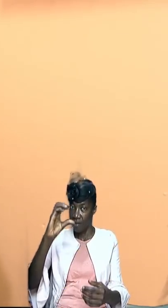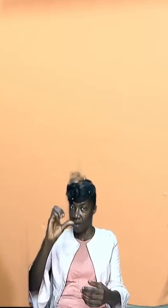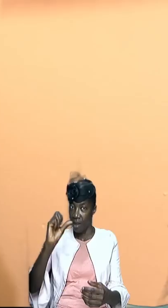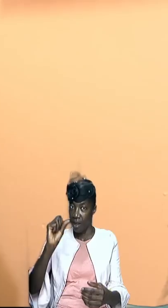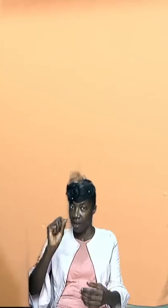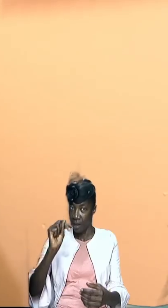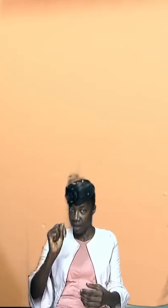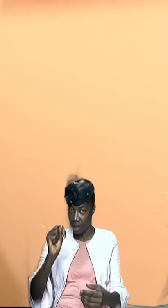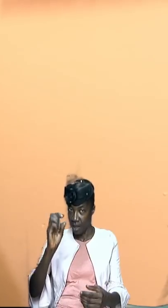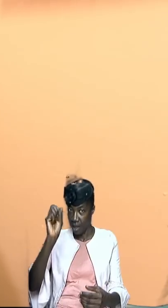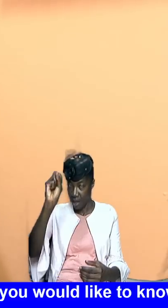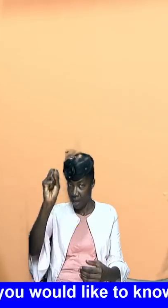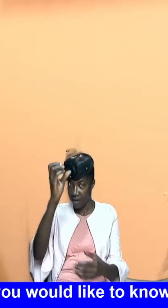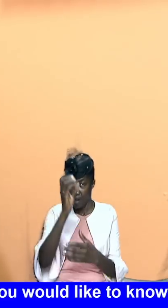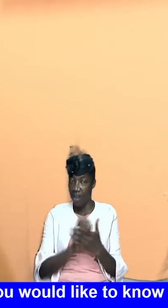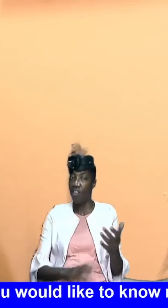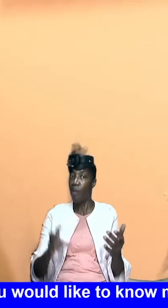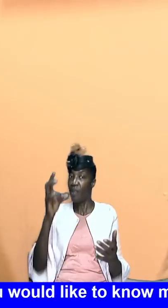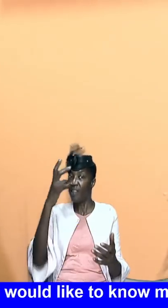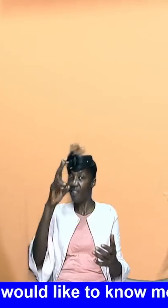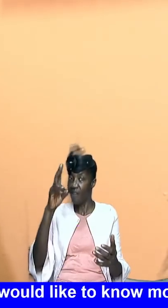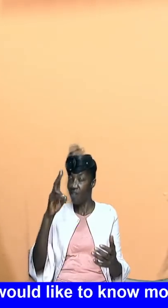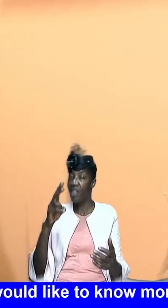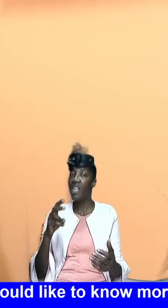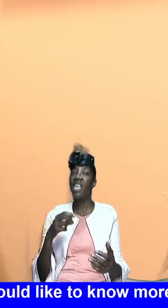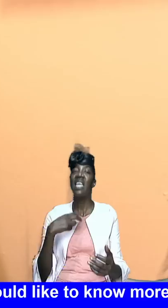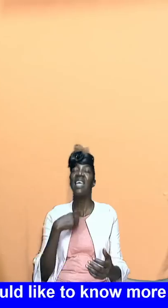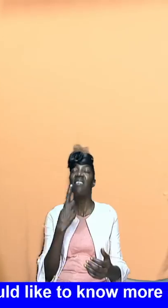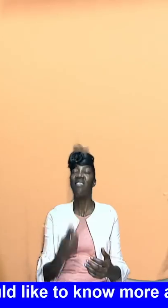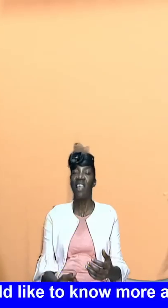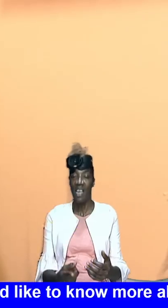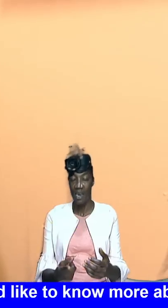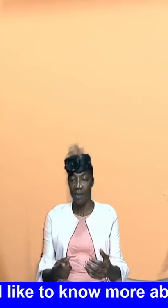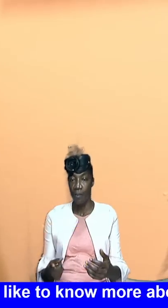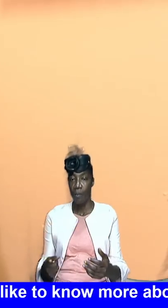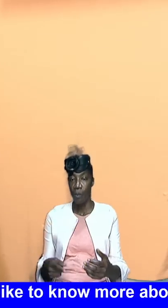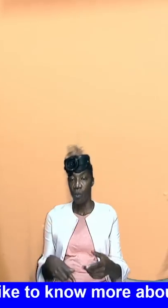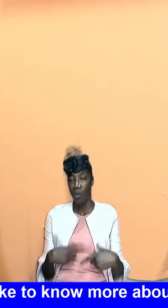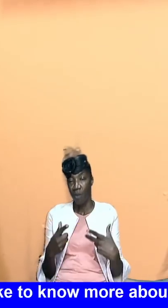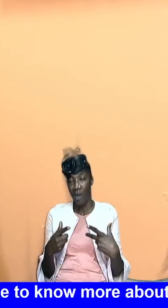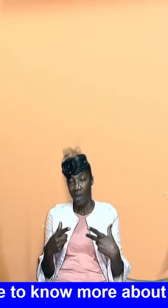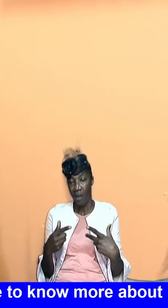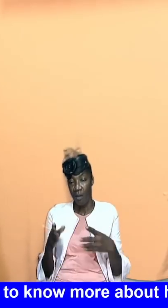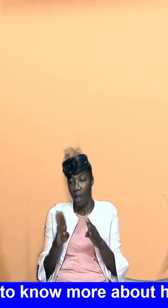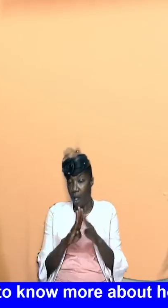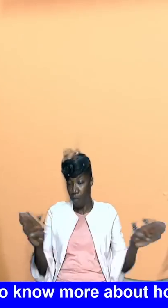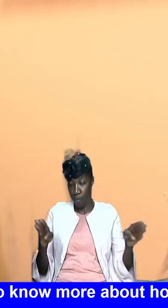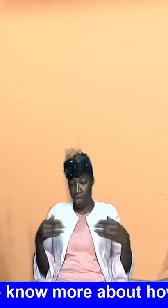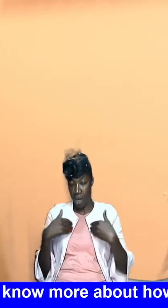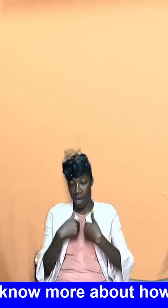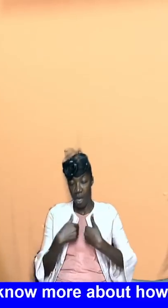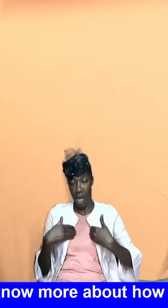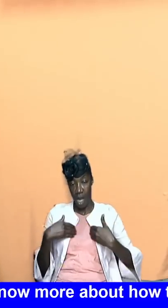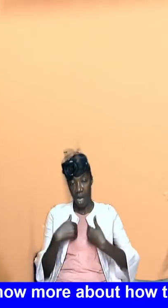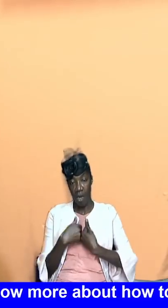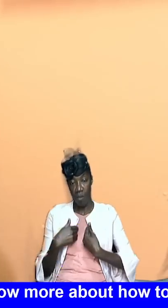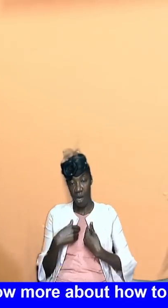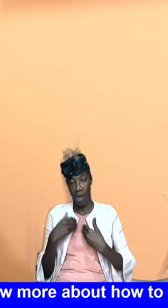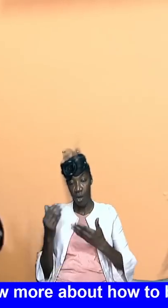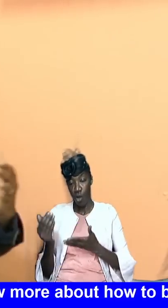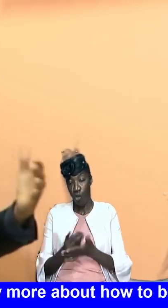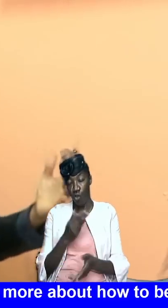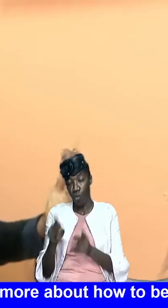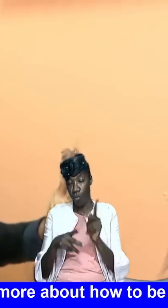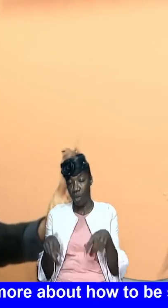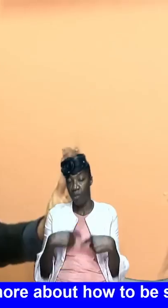sisters. I say to us that whether it is the dinosaurs that they at some point we try to